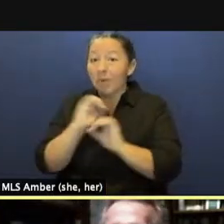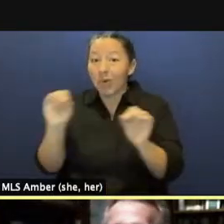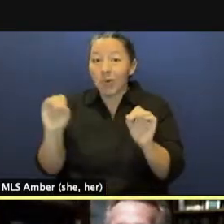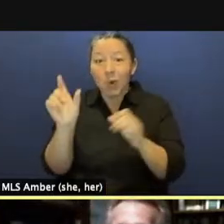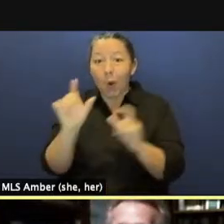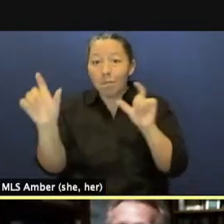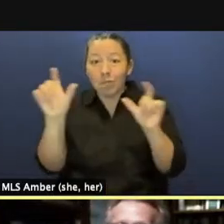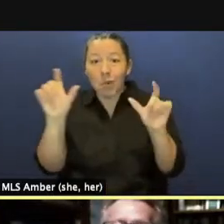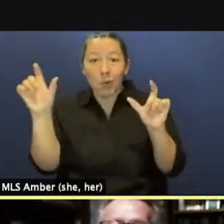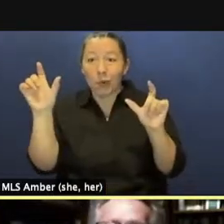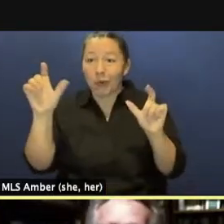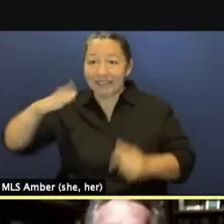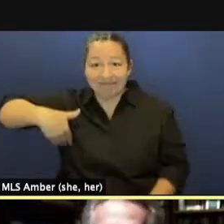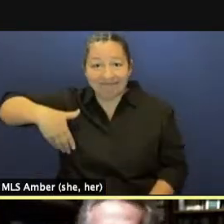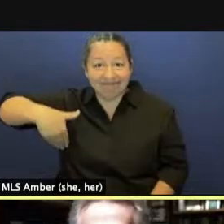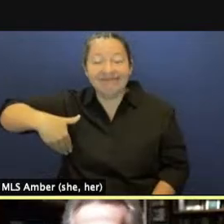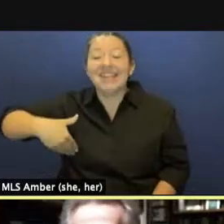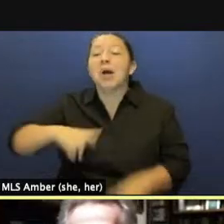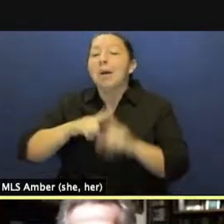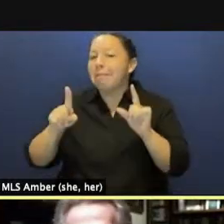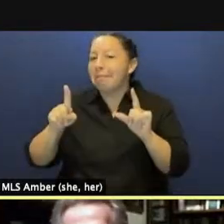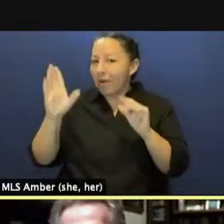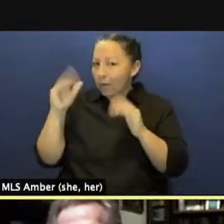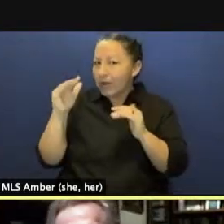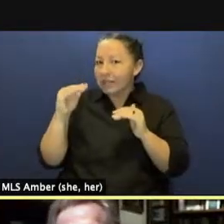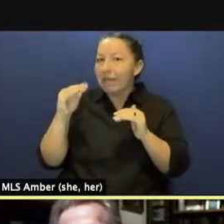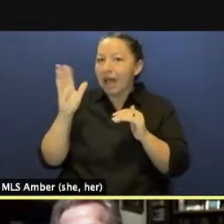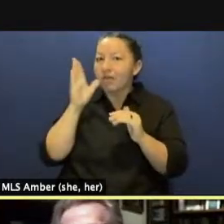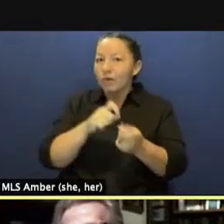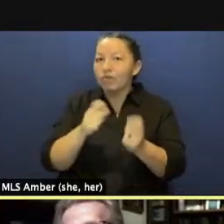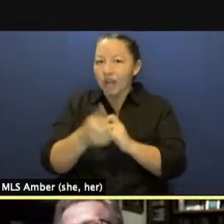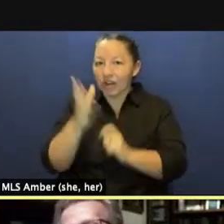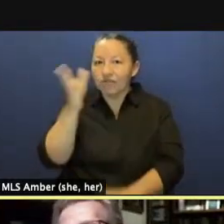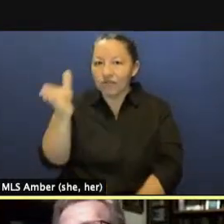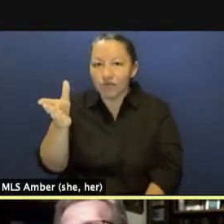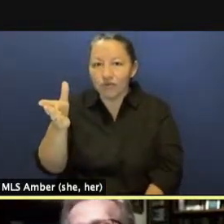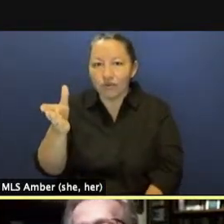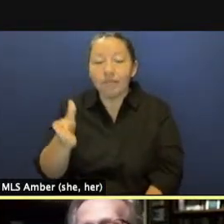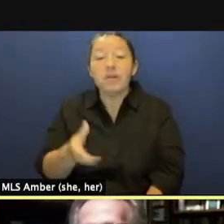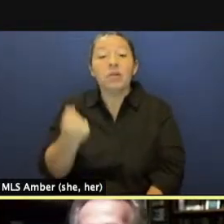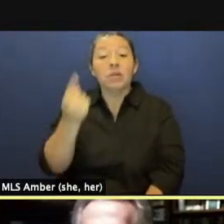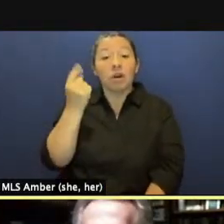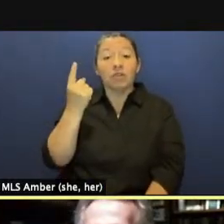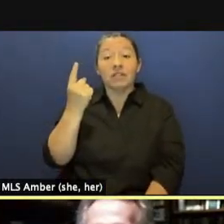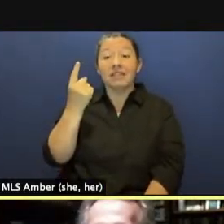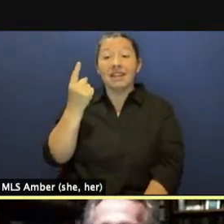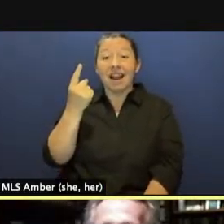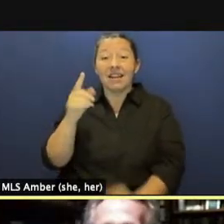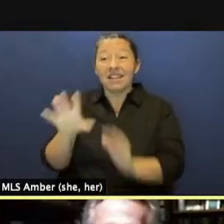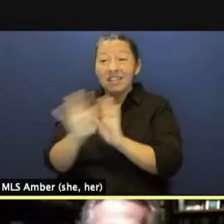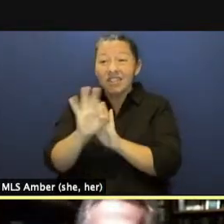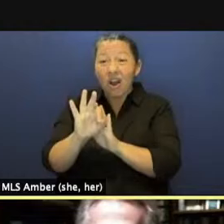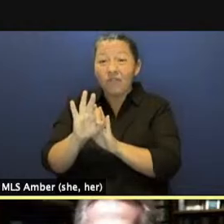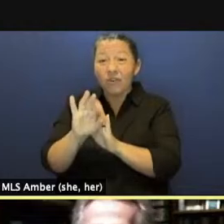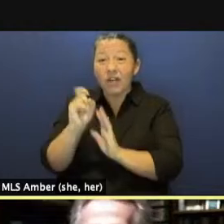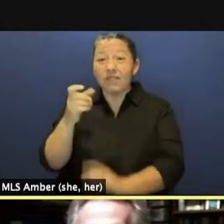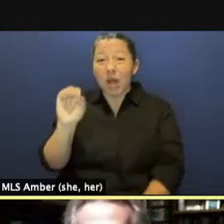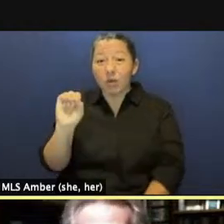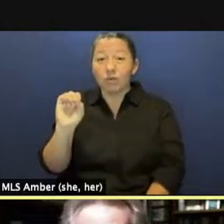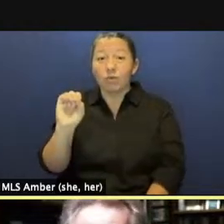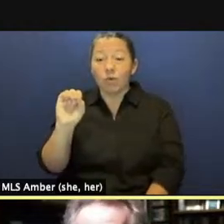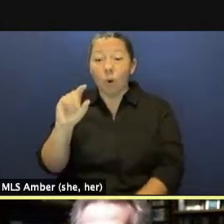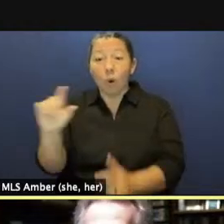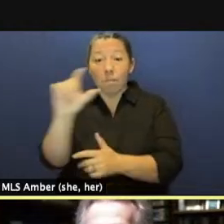been uncovered. But we do expect that to change in the future. The discovery of exomoons around